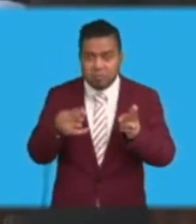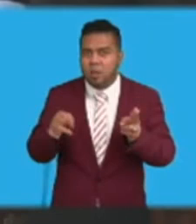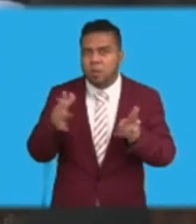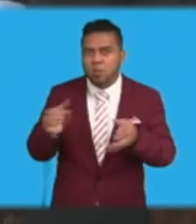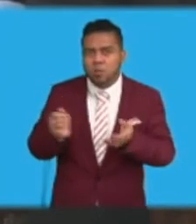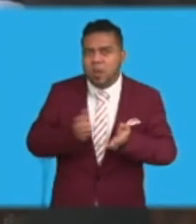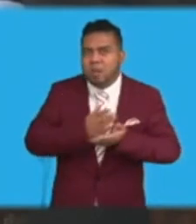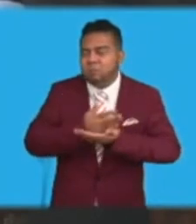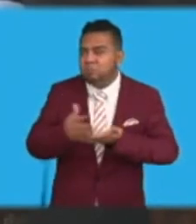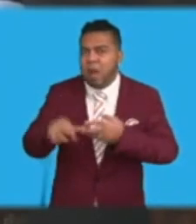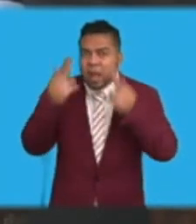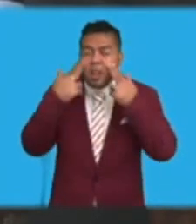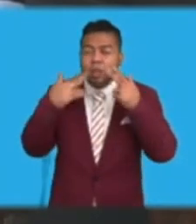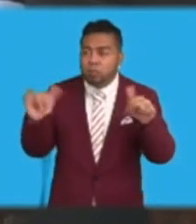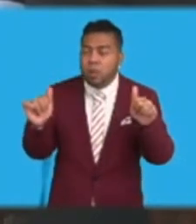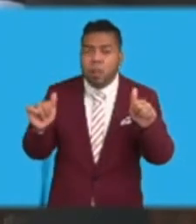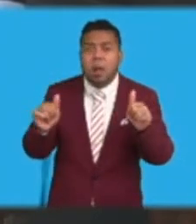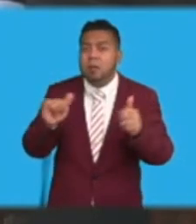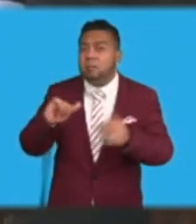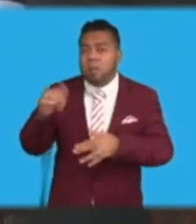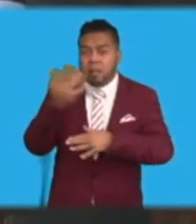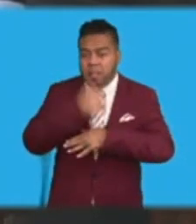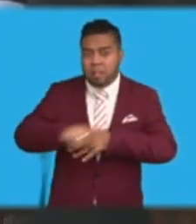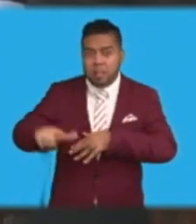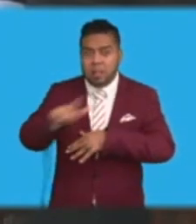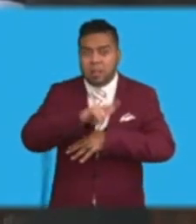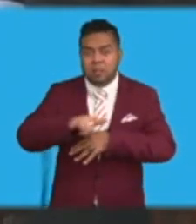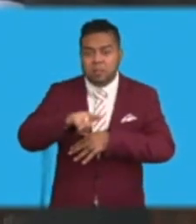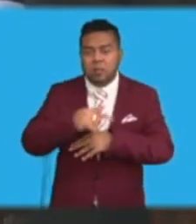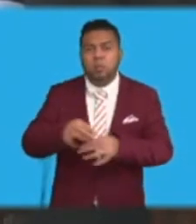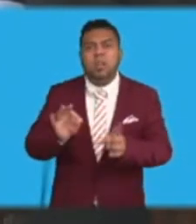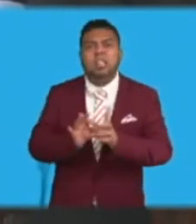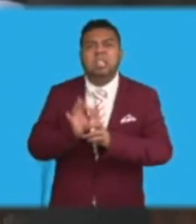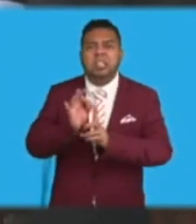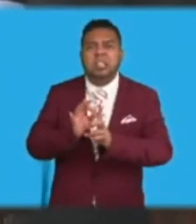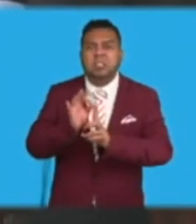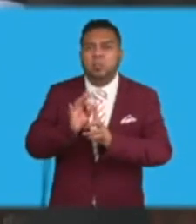of the natural landscape of the planet, leading to an increased flood.